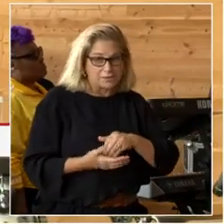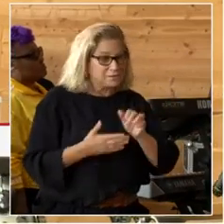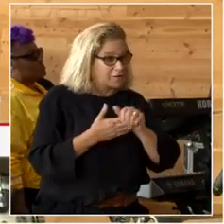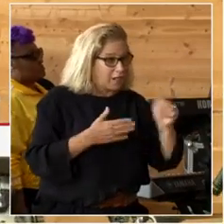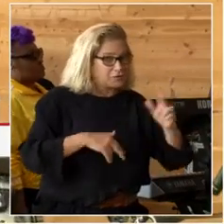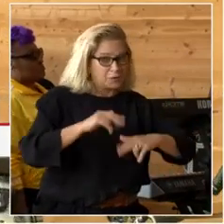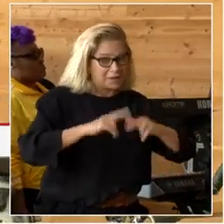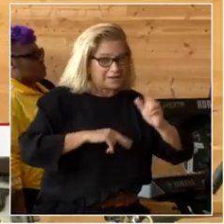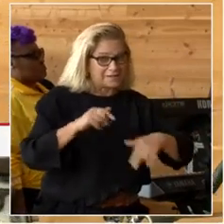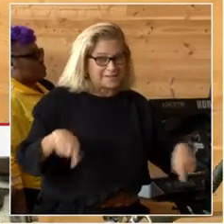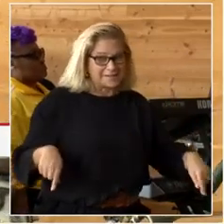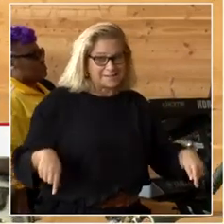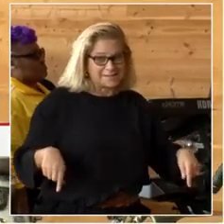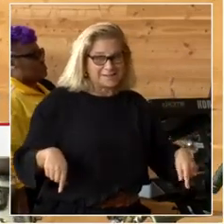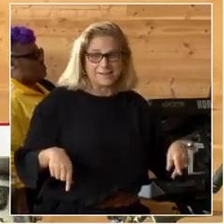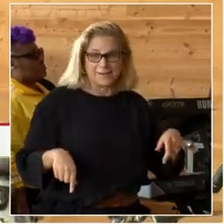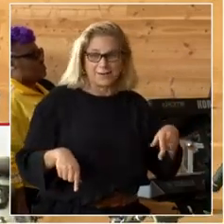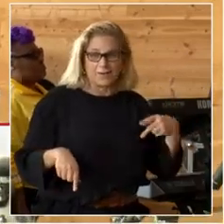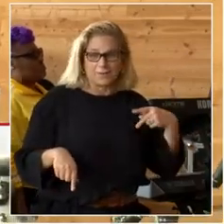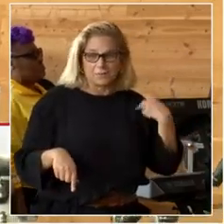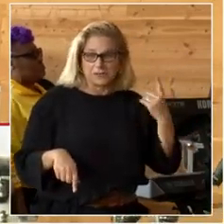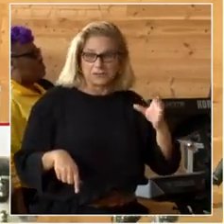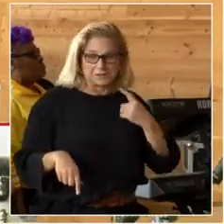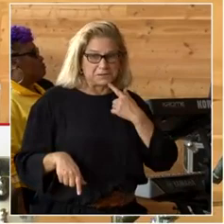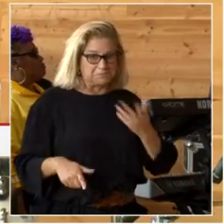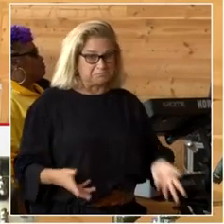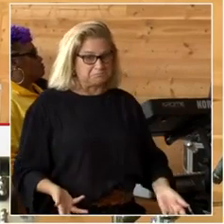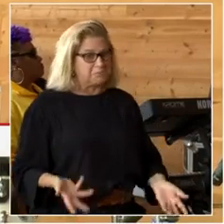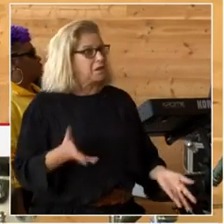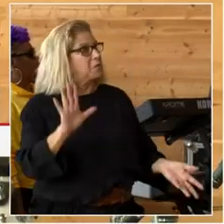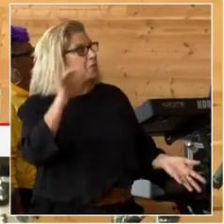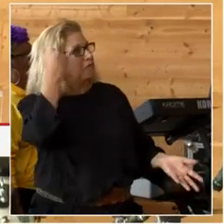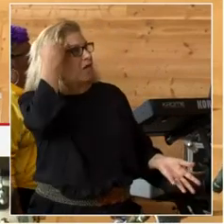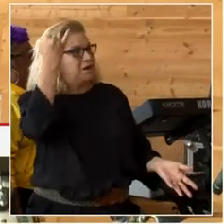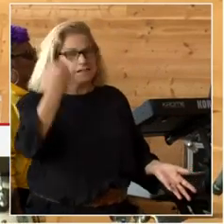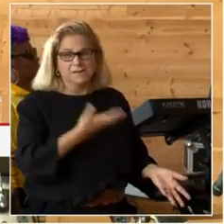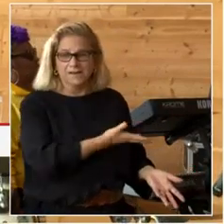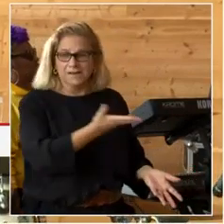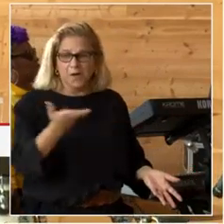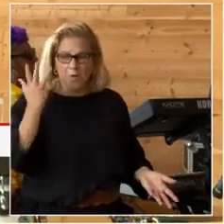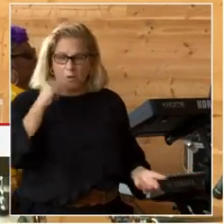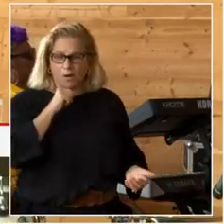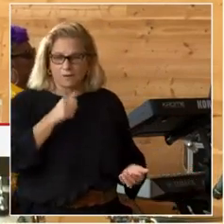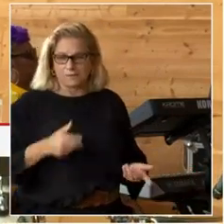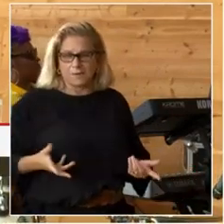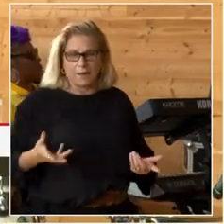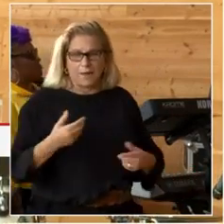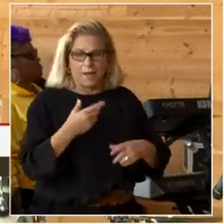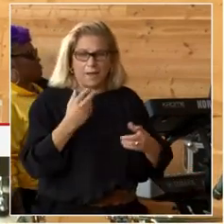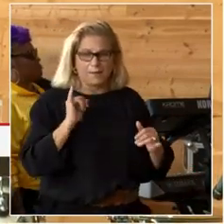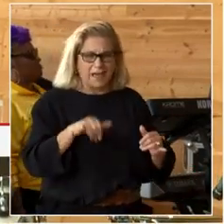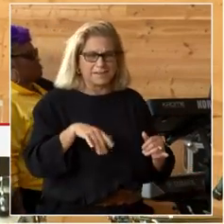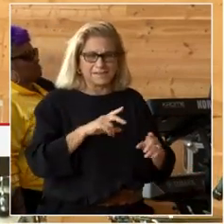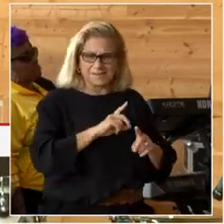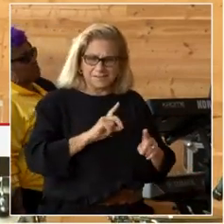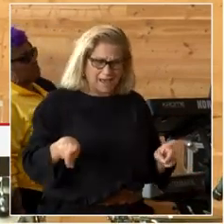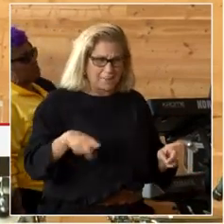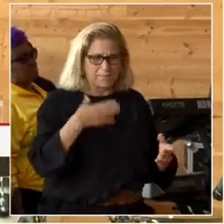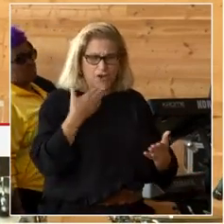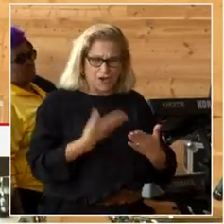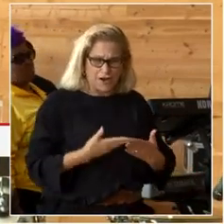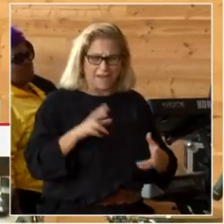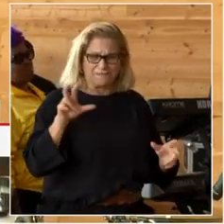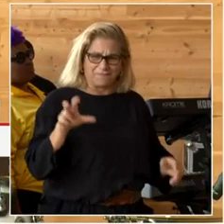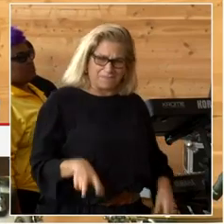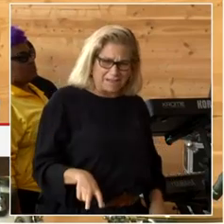$640,000 where the district said, you have a great idea, we want to make an investment. She's raised another $1